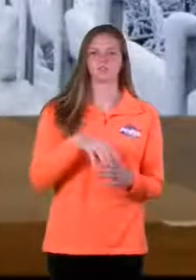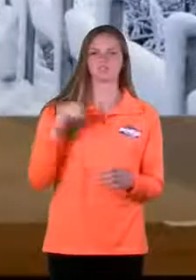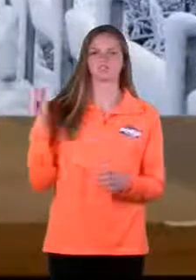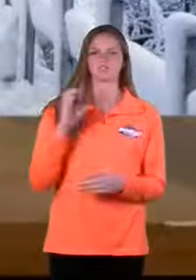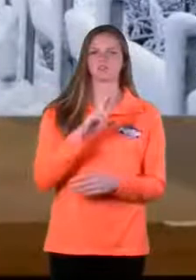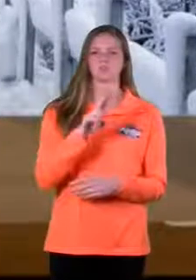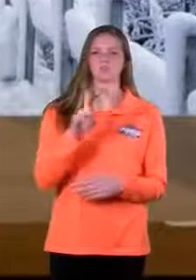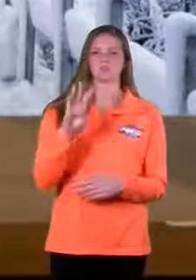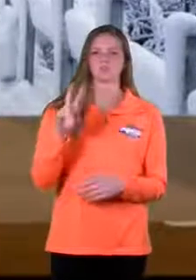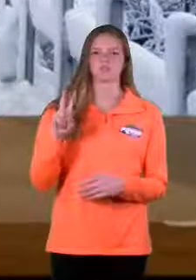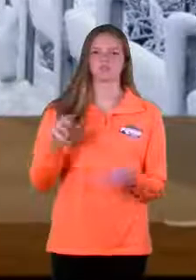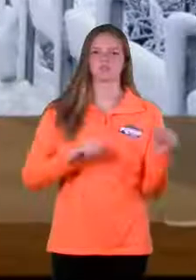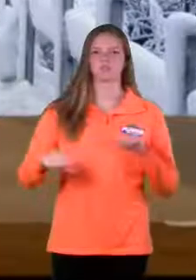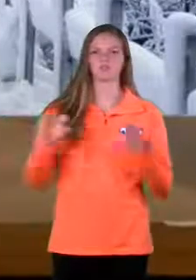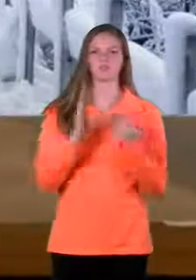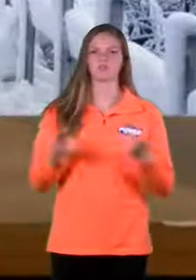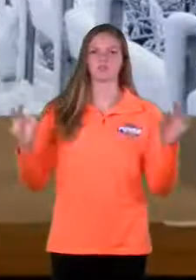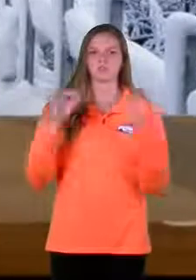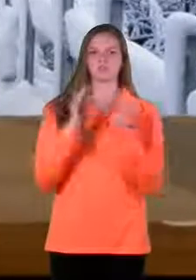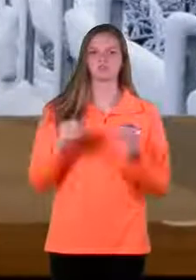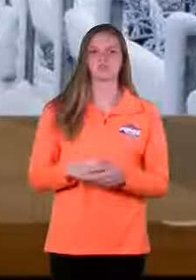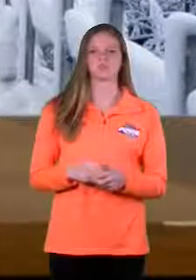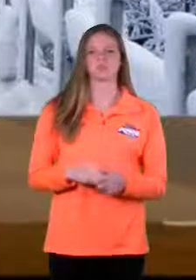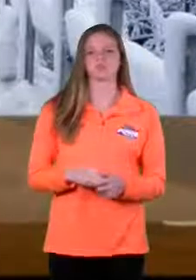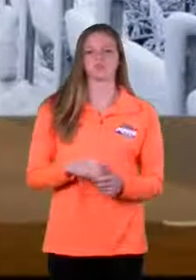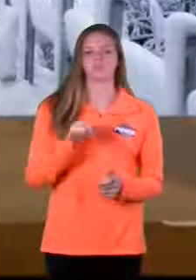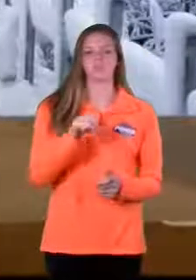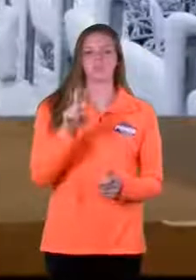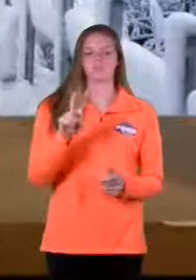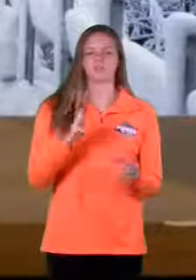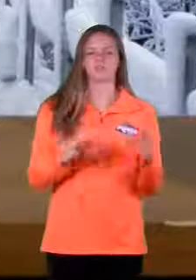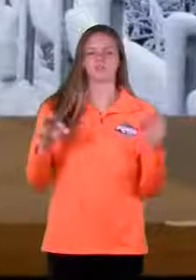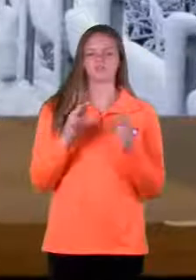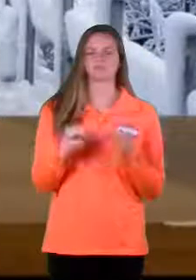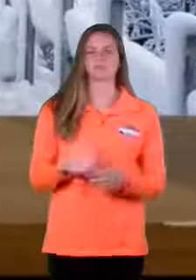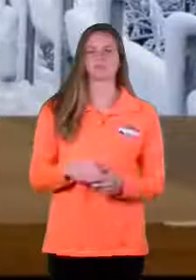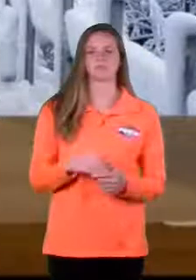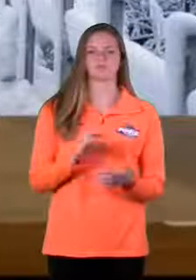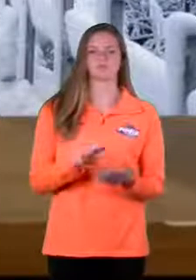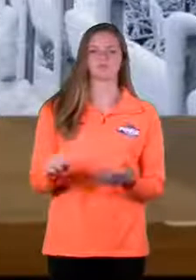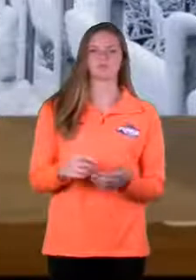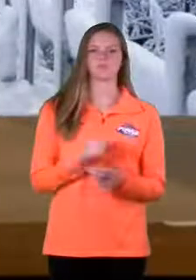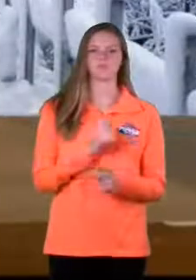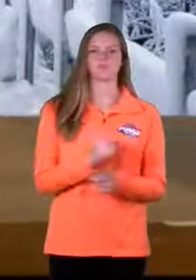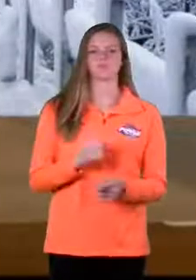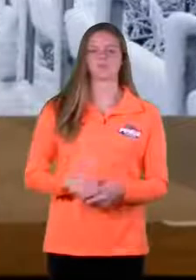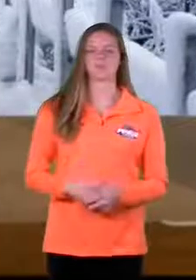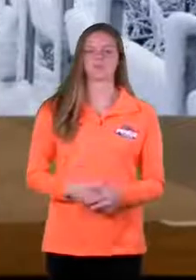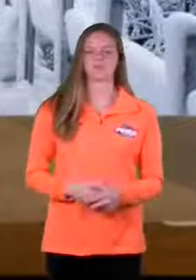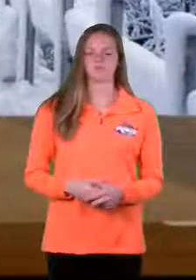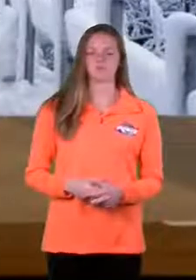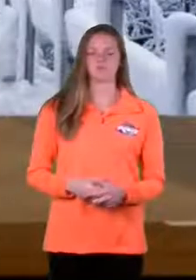C242. Science Fair students competing in the Lehigh Valley Science Fair must initial by their name to indicate their category and project title are